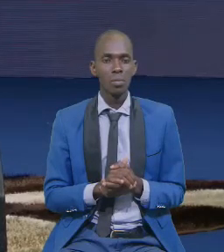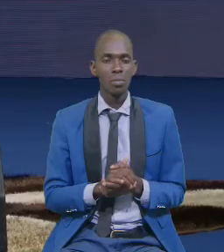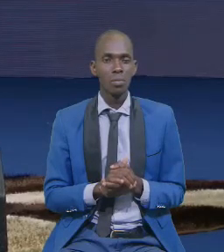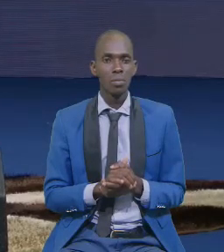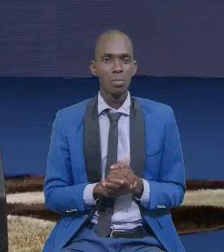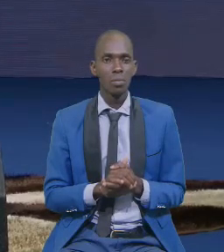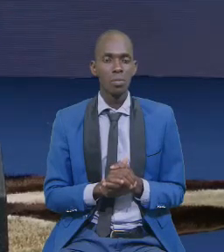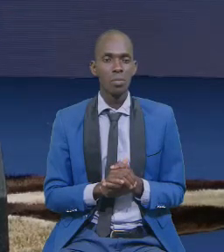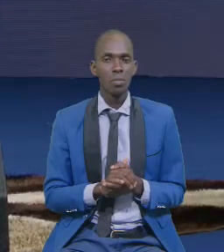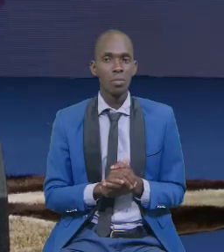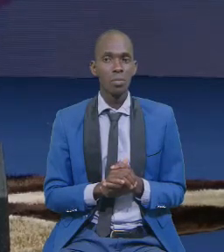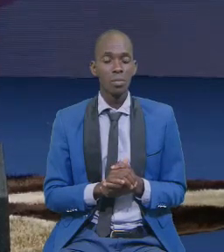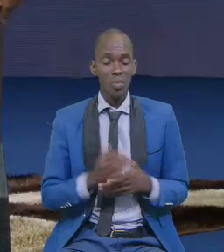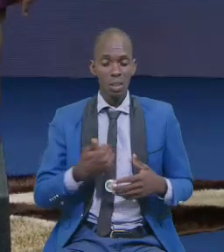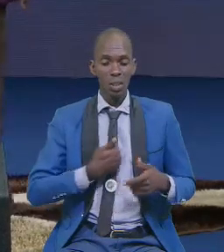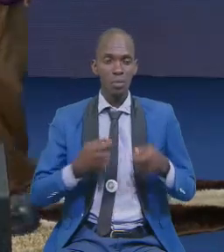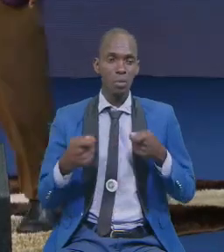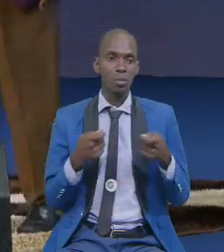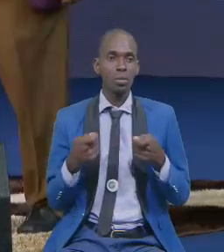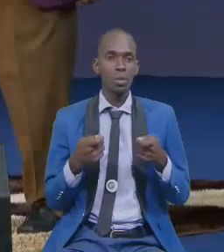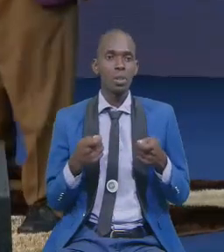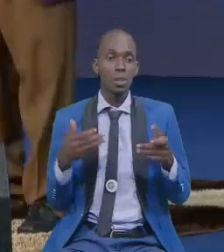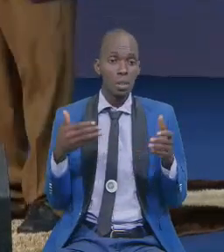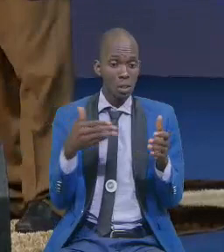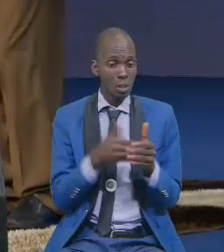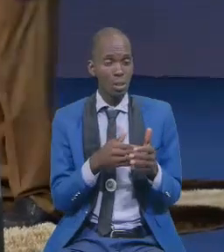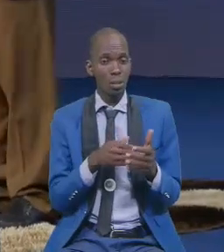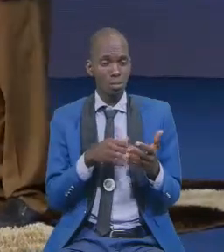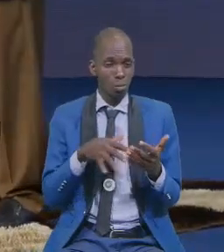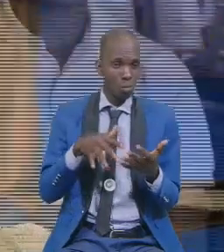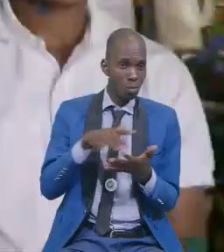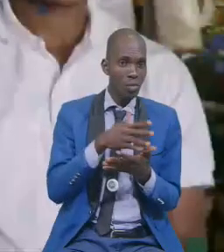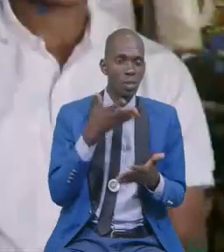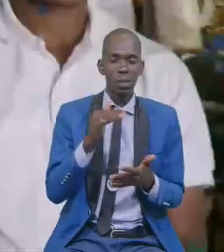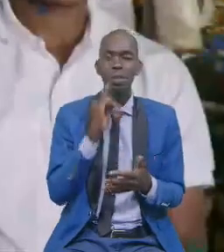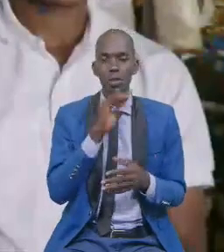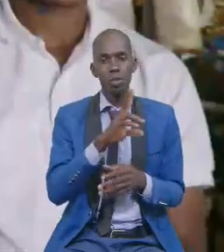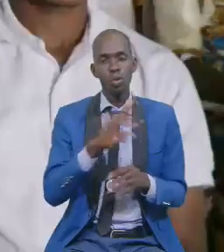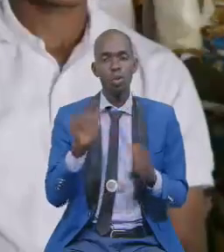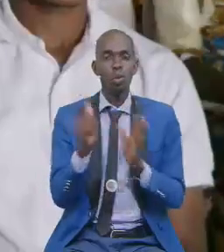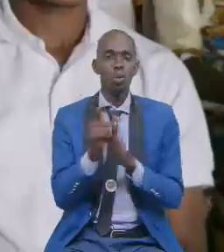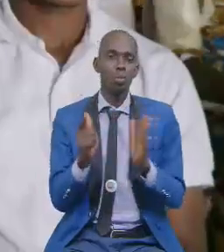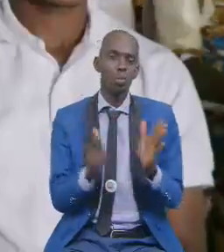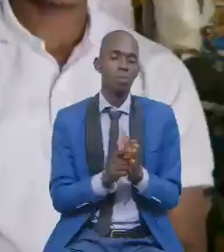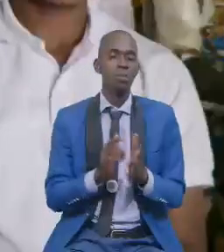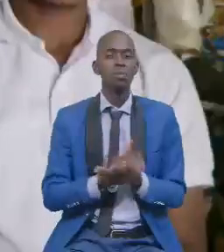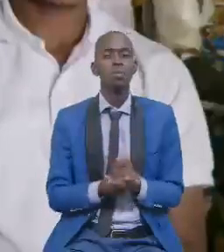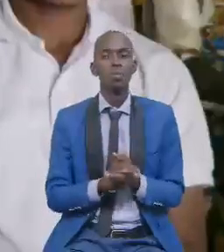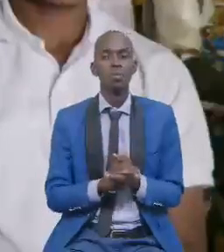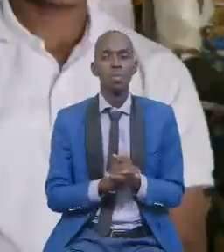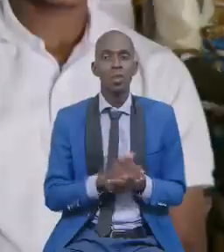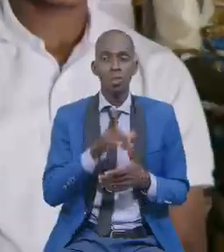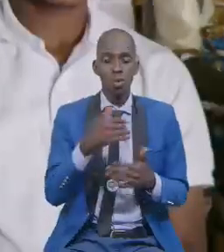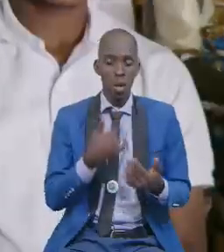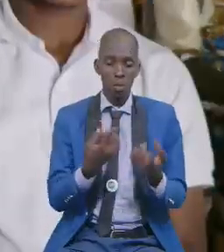Temperance. Against such, there is no law. You have come into the